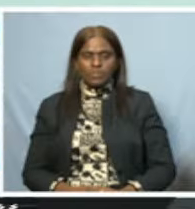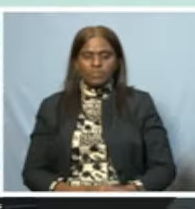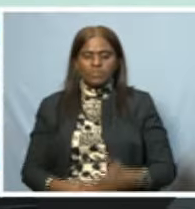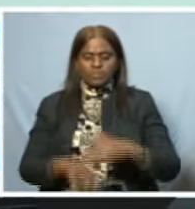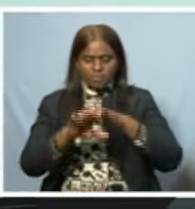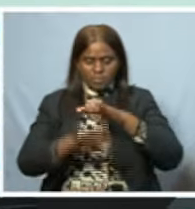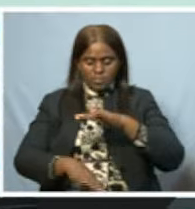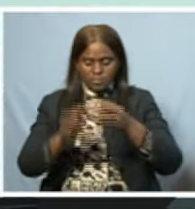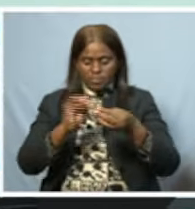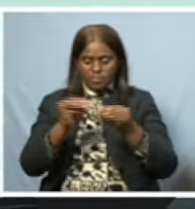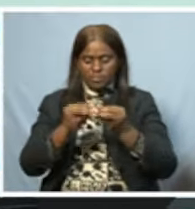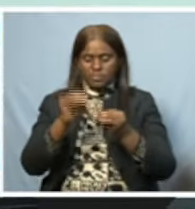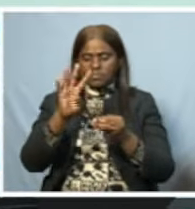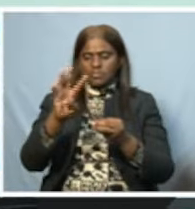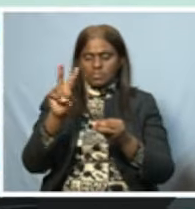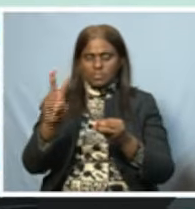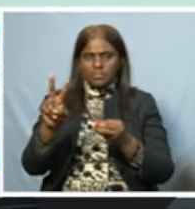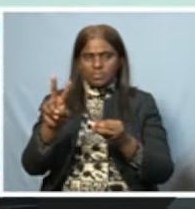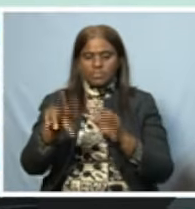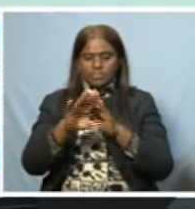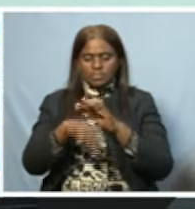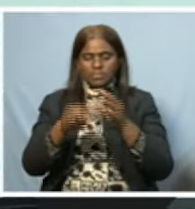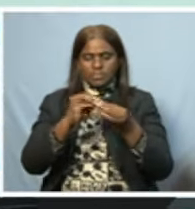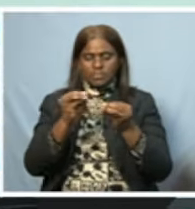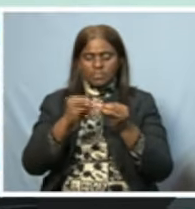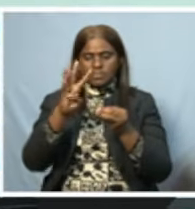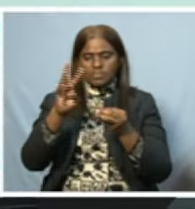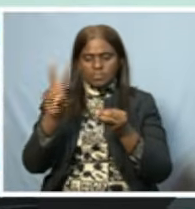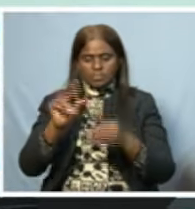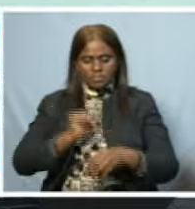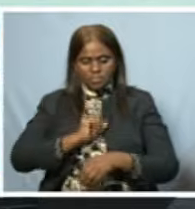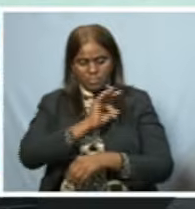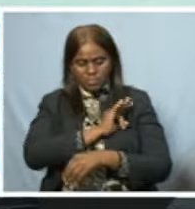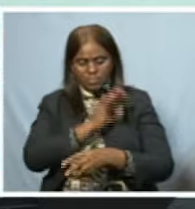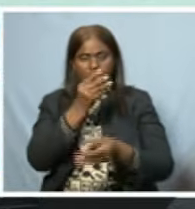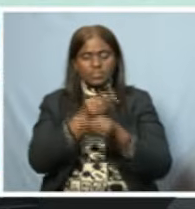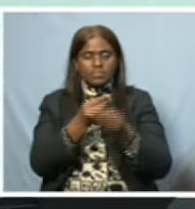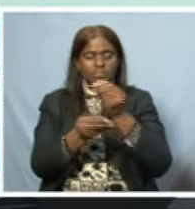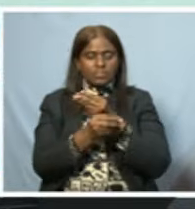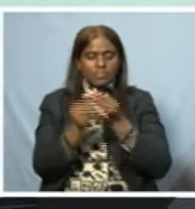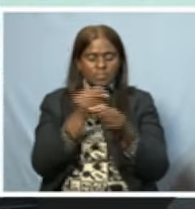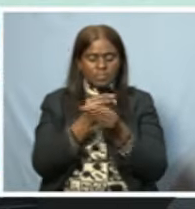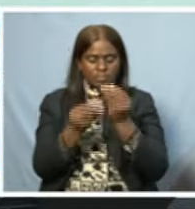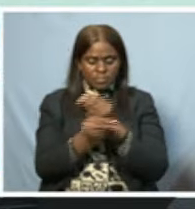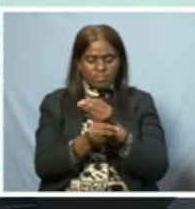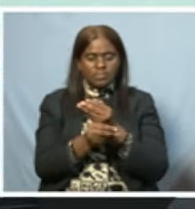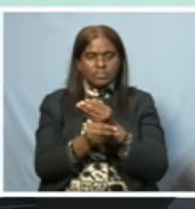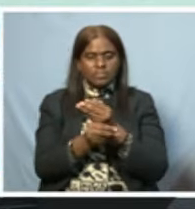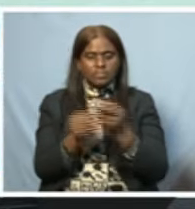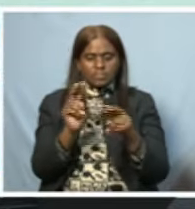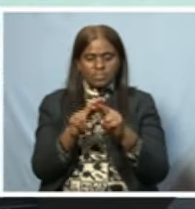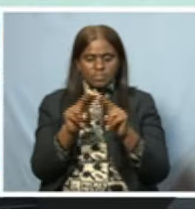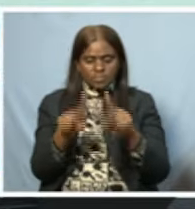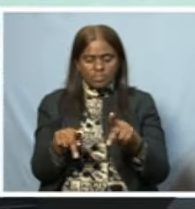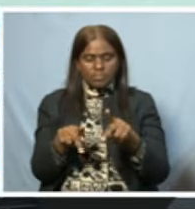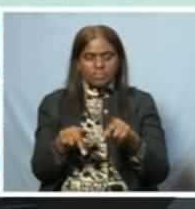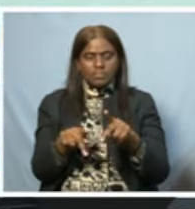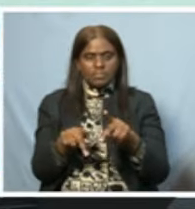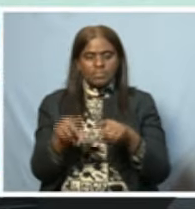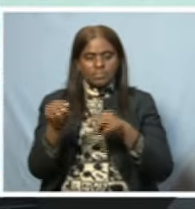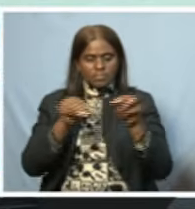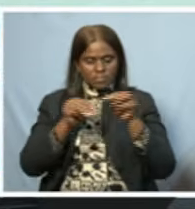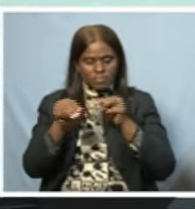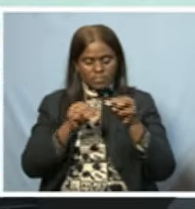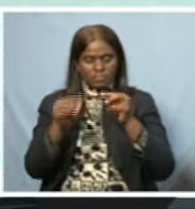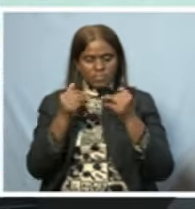under Appendix 42, which is settlement of staff obligations, Chair,